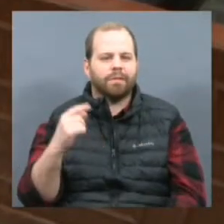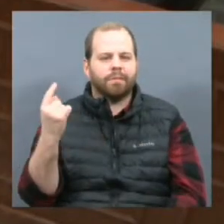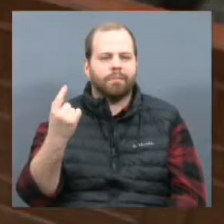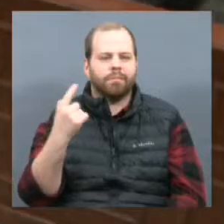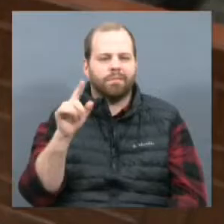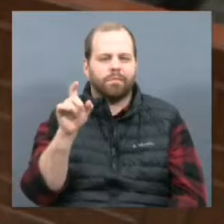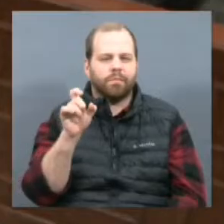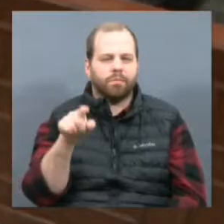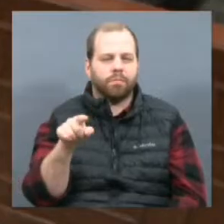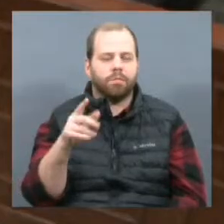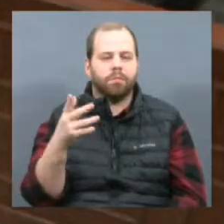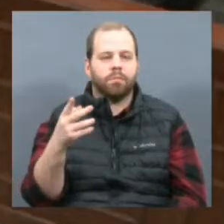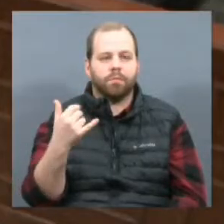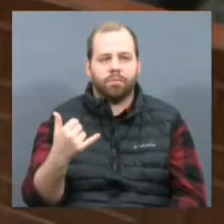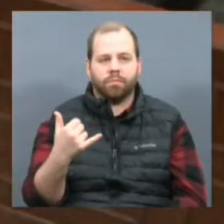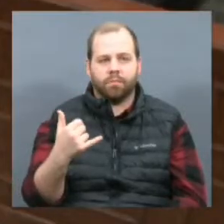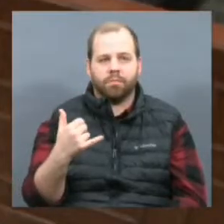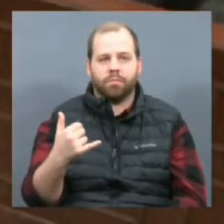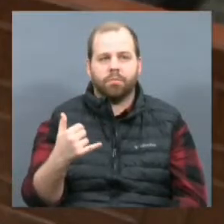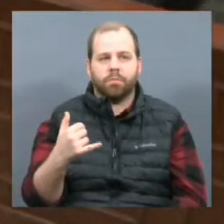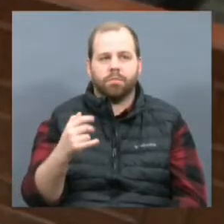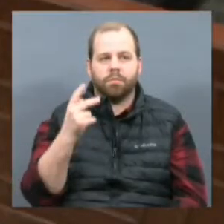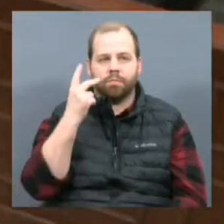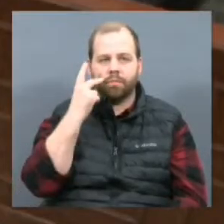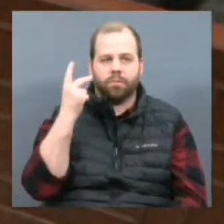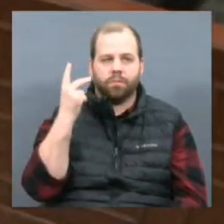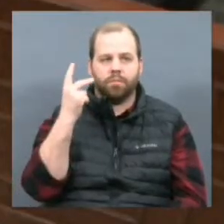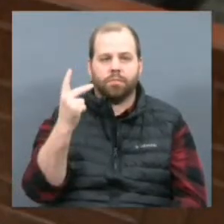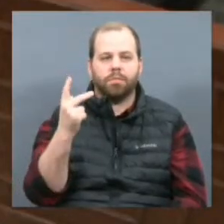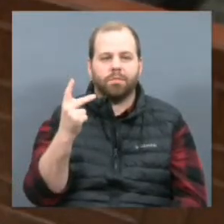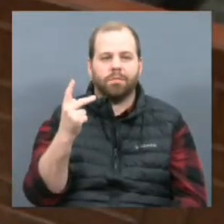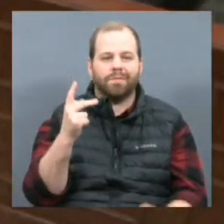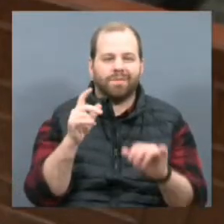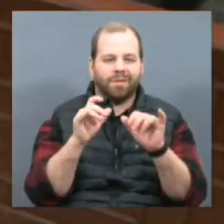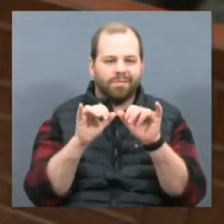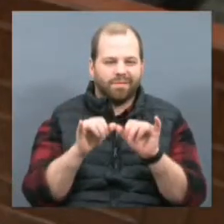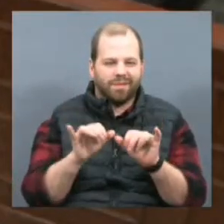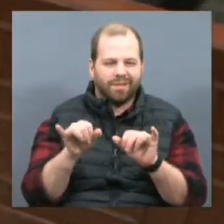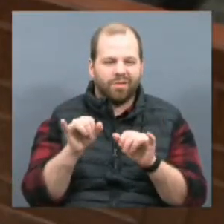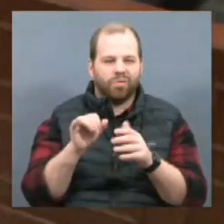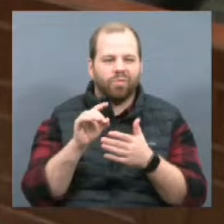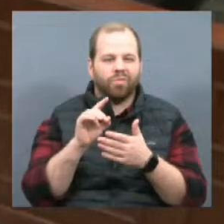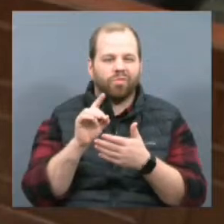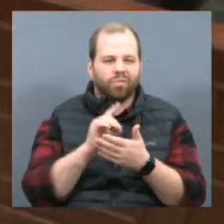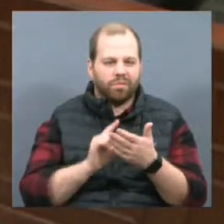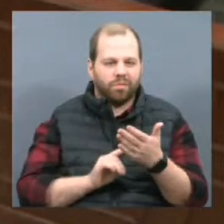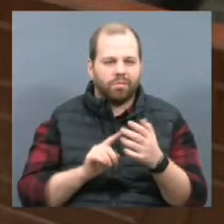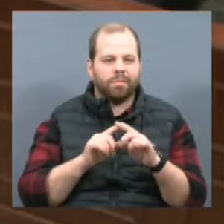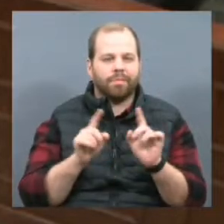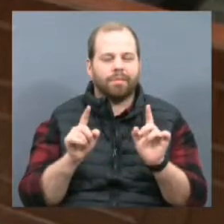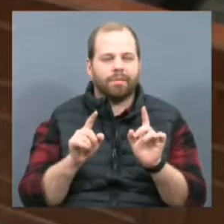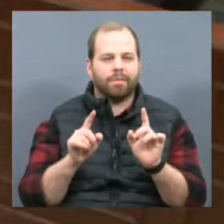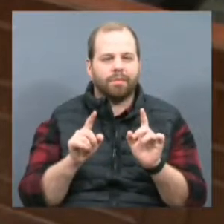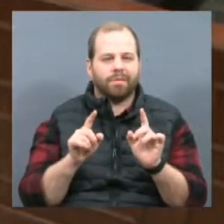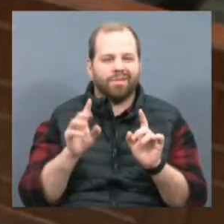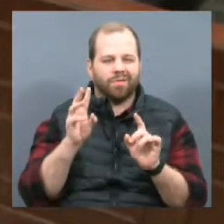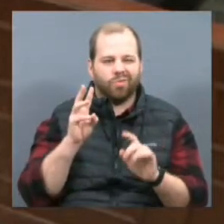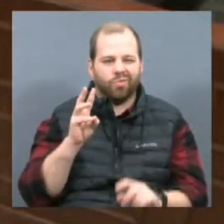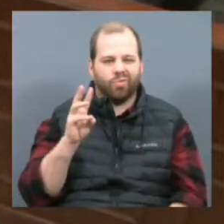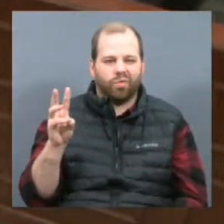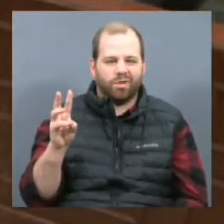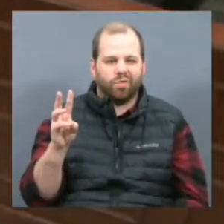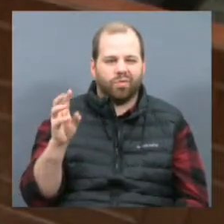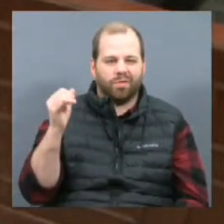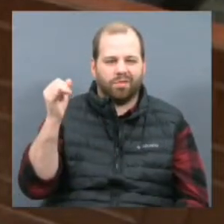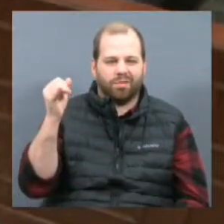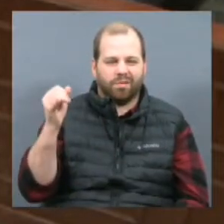ask. So right now, we're looking at this, the schematic or the drawing, and if we look, I guess, on that western